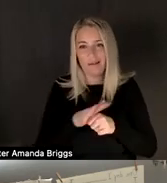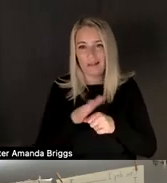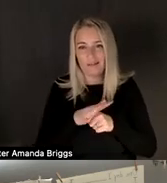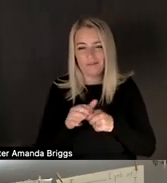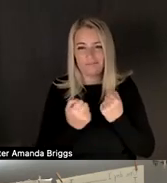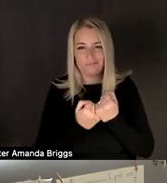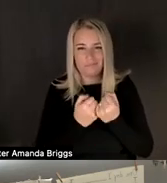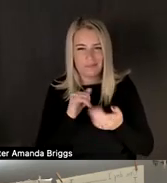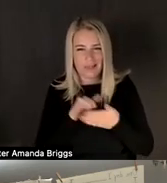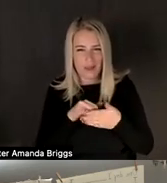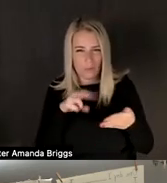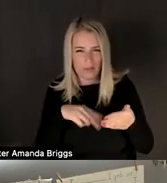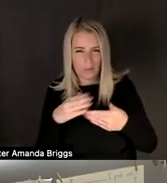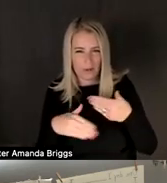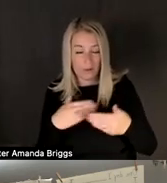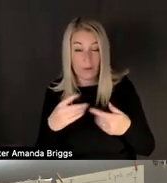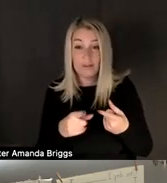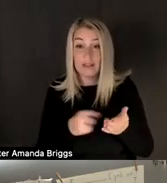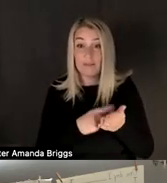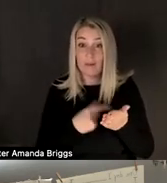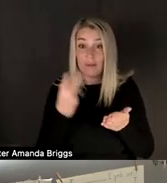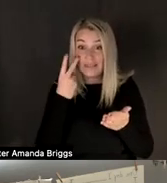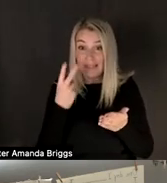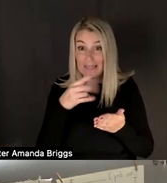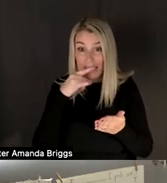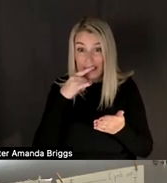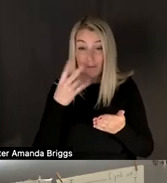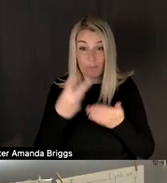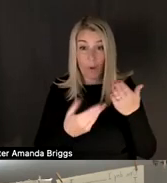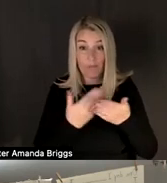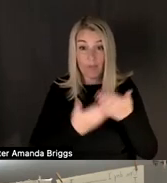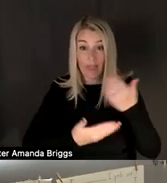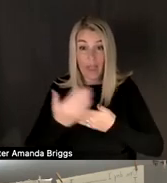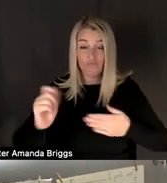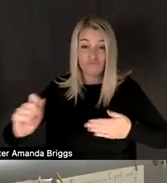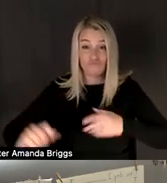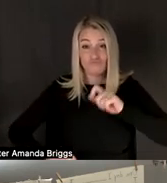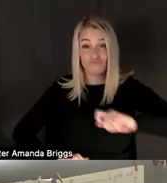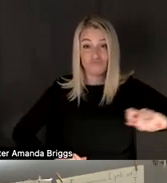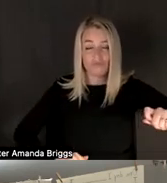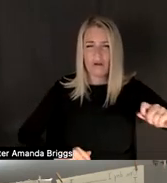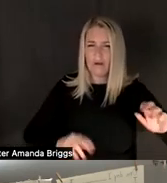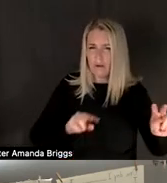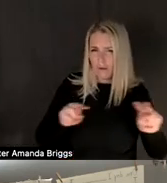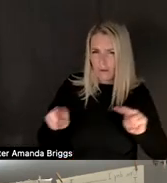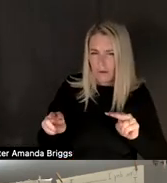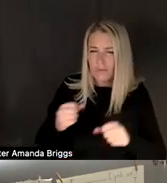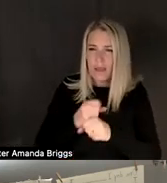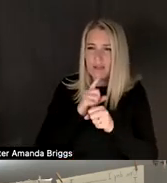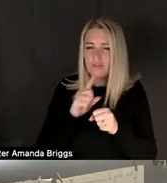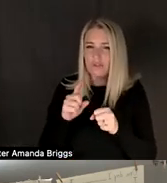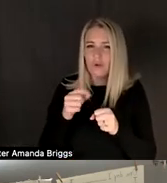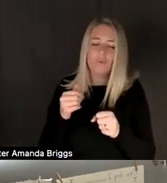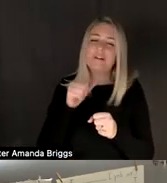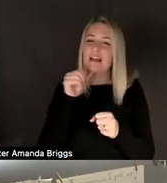see kids that have that, we want to zone in and make sure that we're not missing anything to help